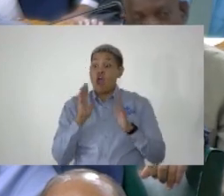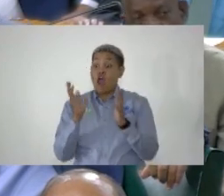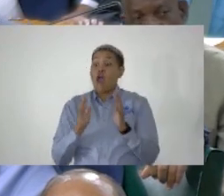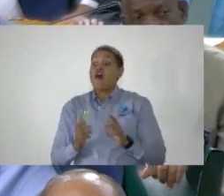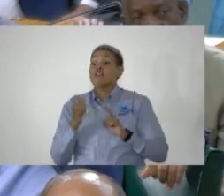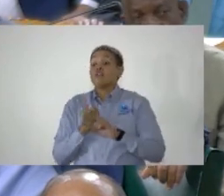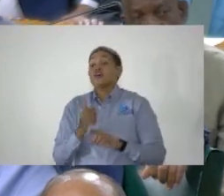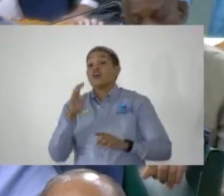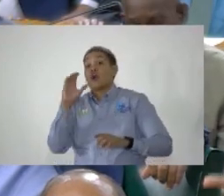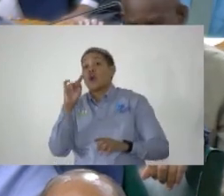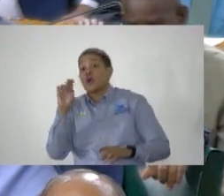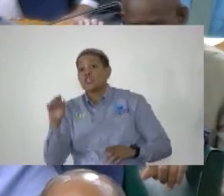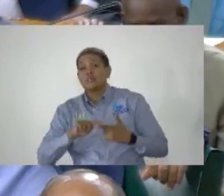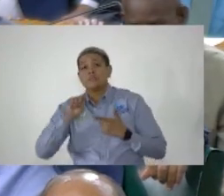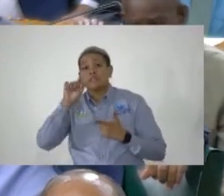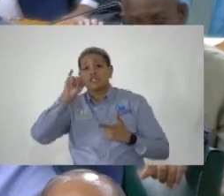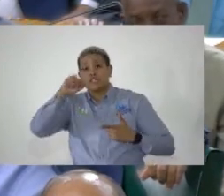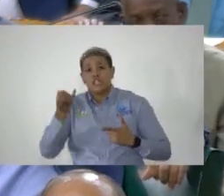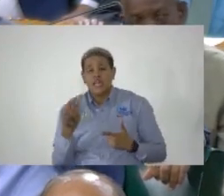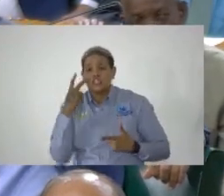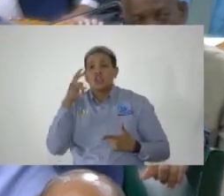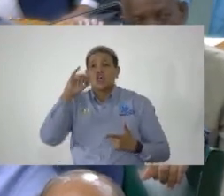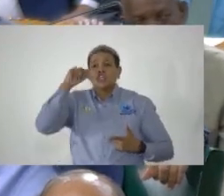and TAJ, you saw GIS, you saw